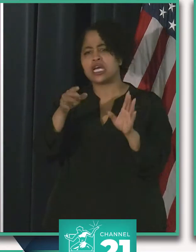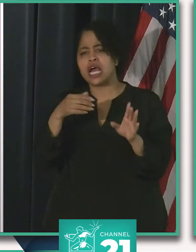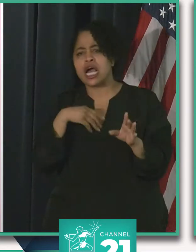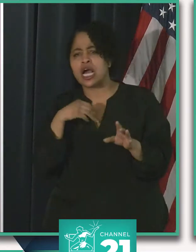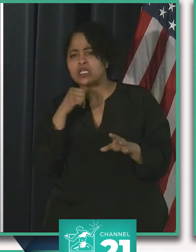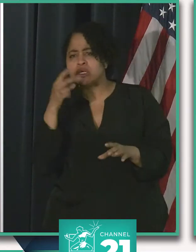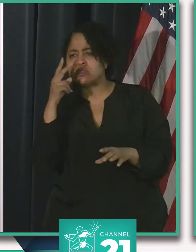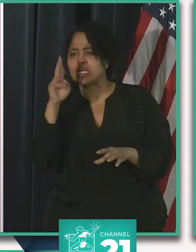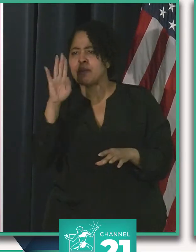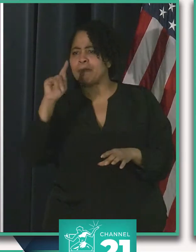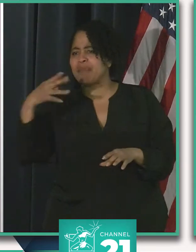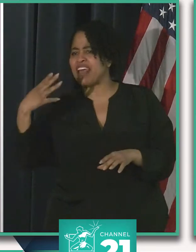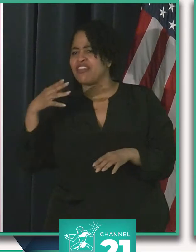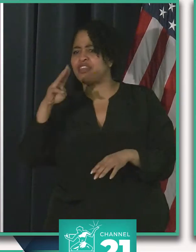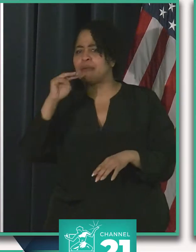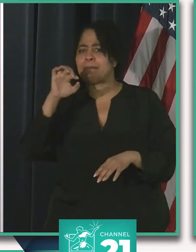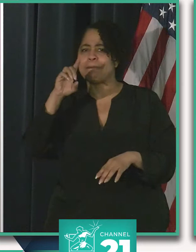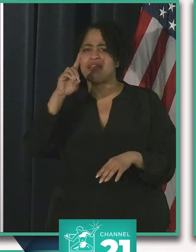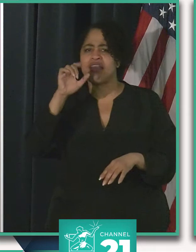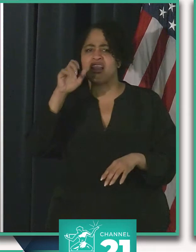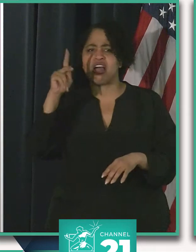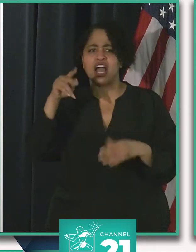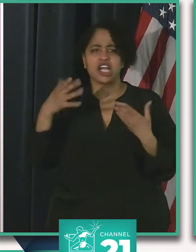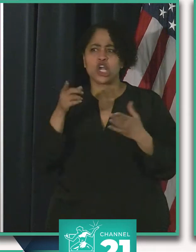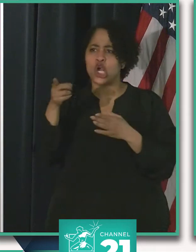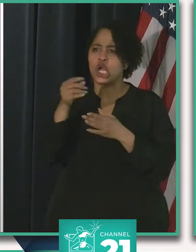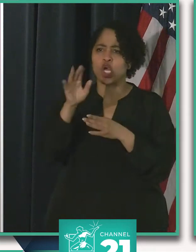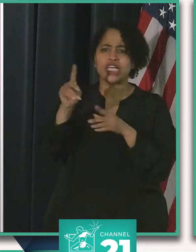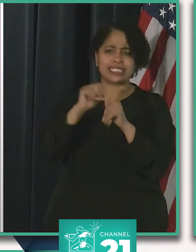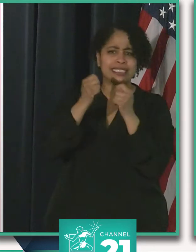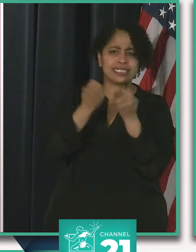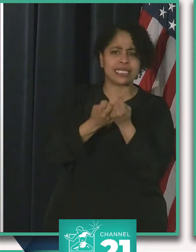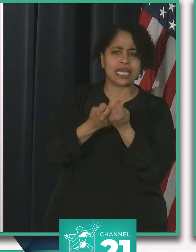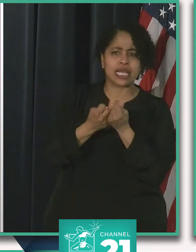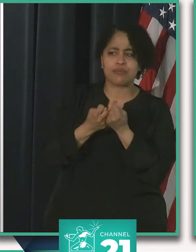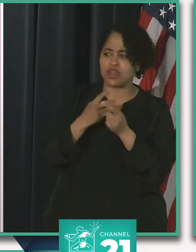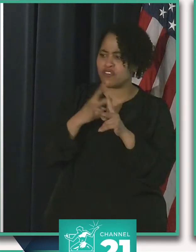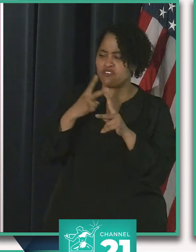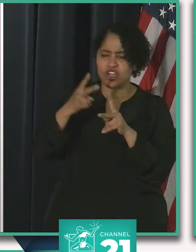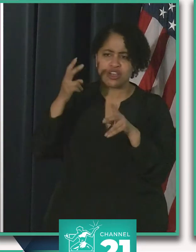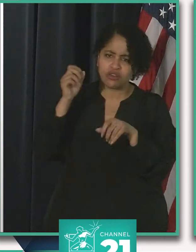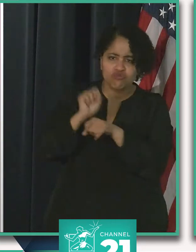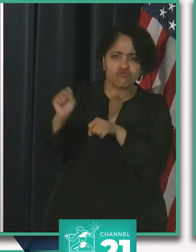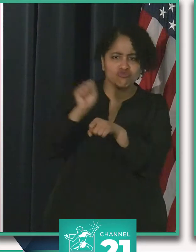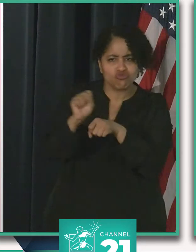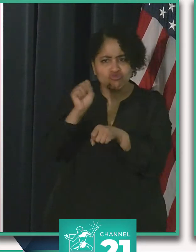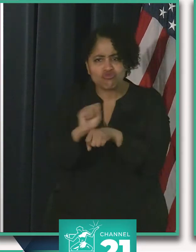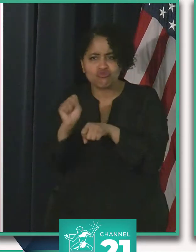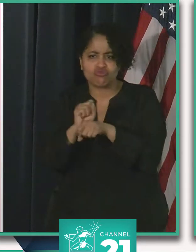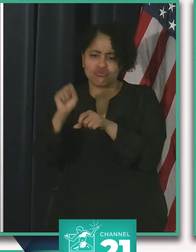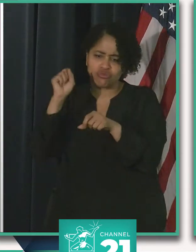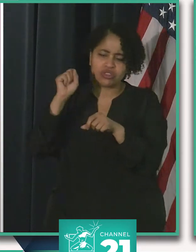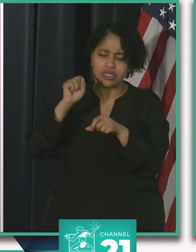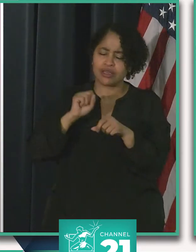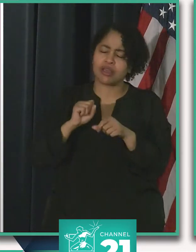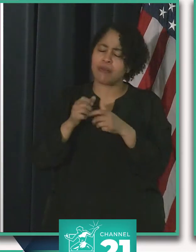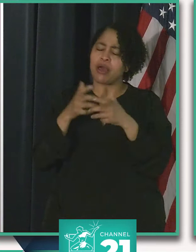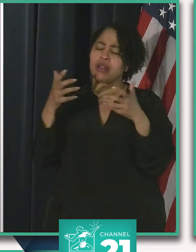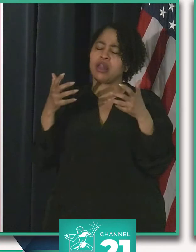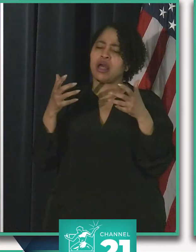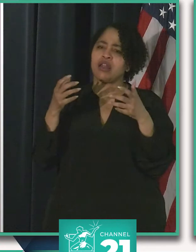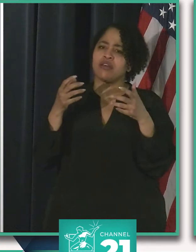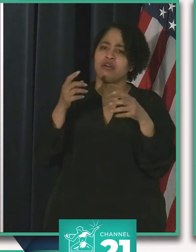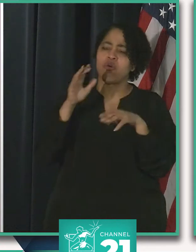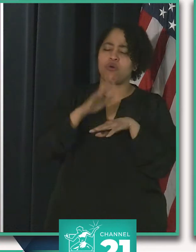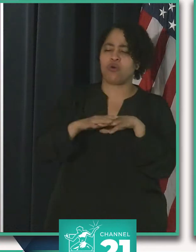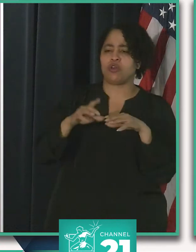Beth Niblock here, but she and her team are very intensely working on a bunch of digital divide initiatives. And